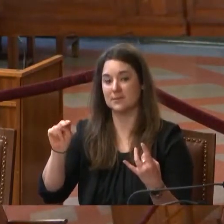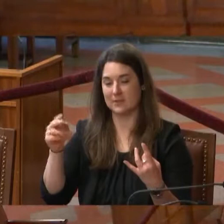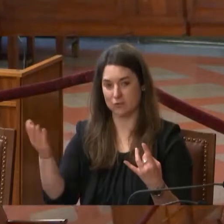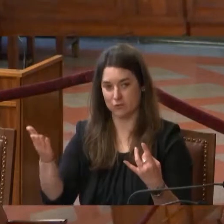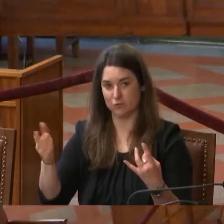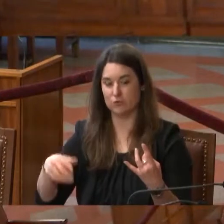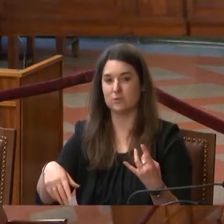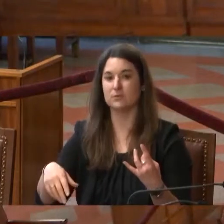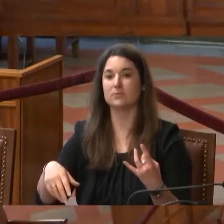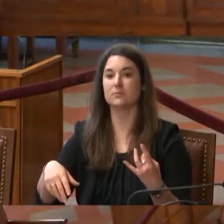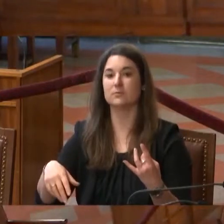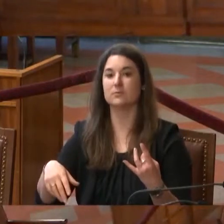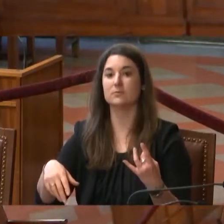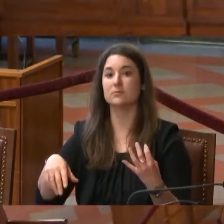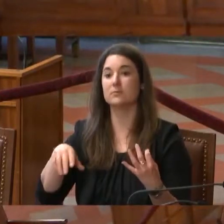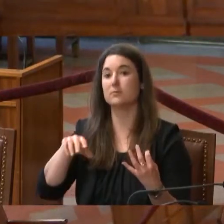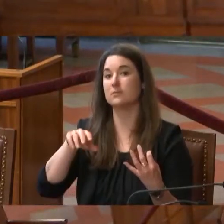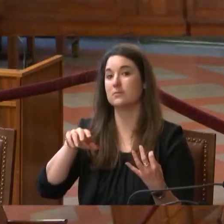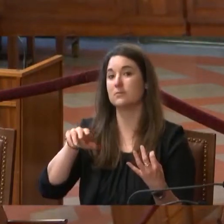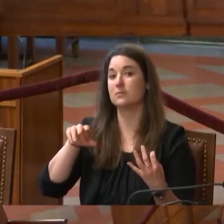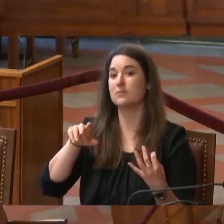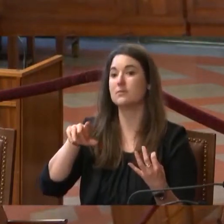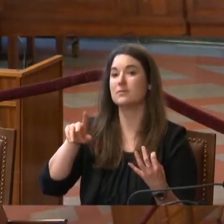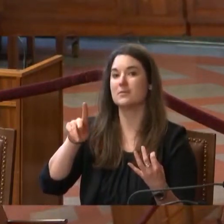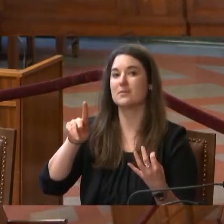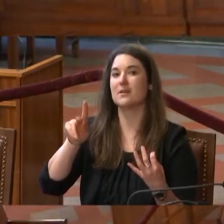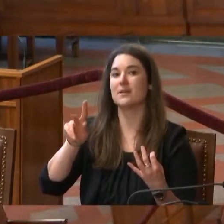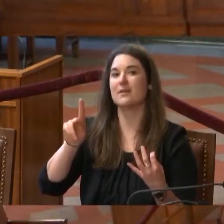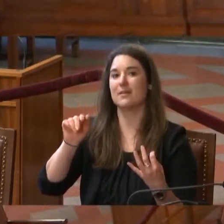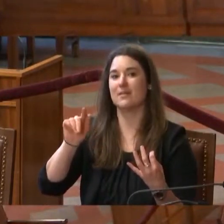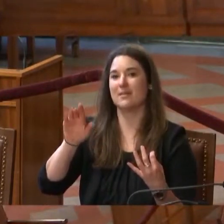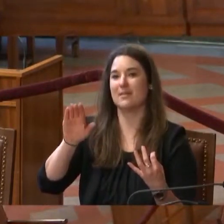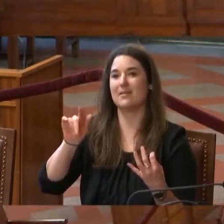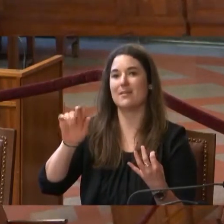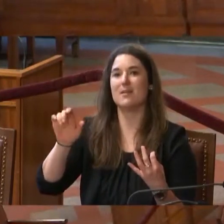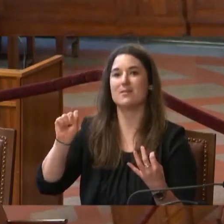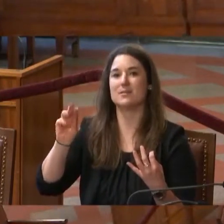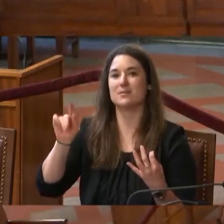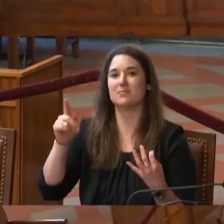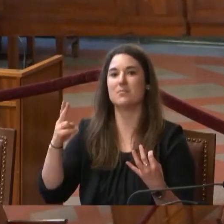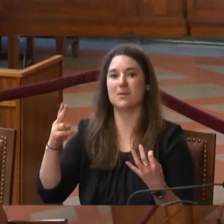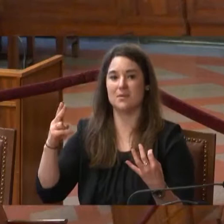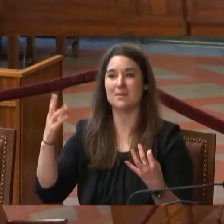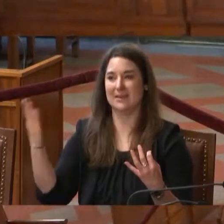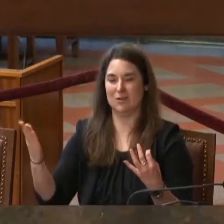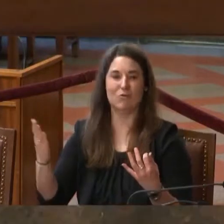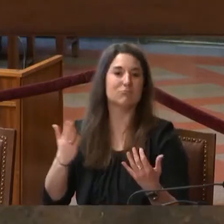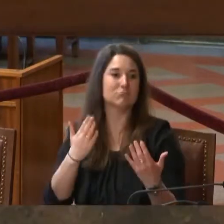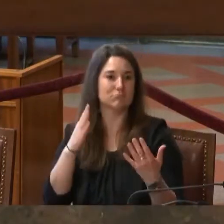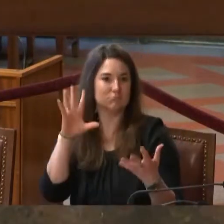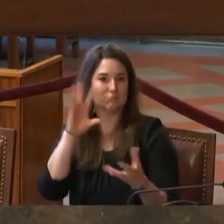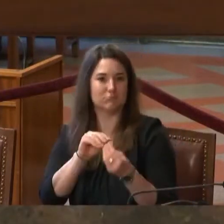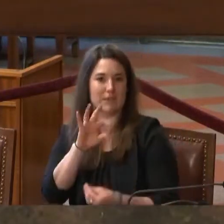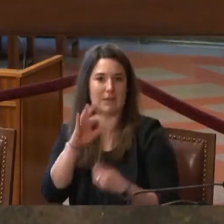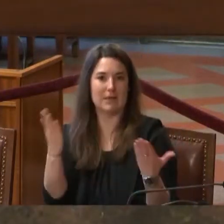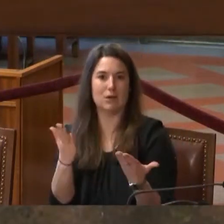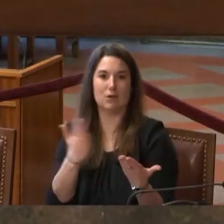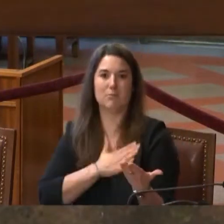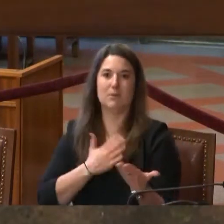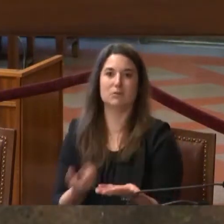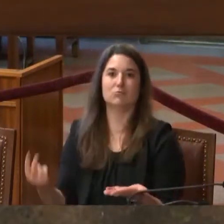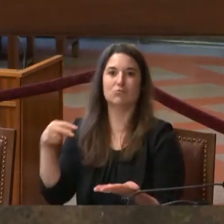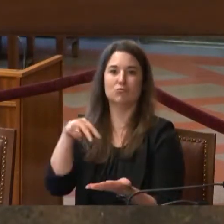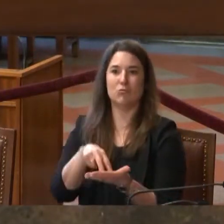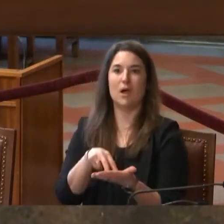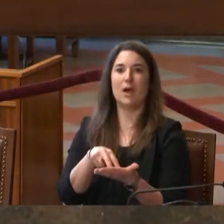Here. Mrs. Kelsmith, President. Here. Nine members present. Thank you, everyone. Will you please rise for